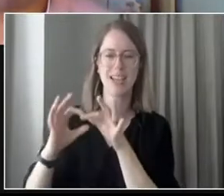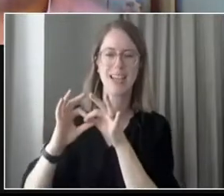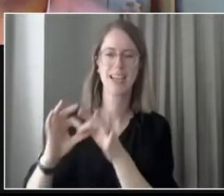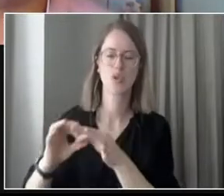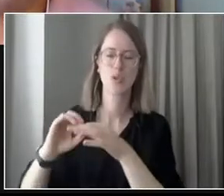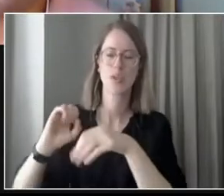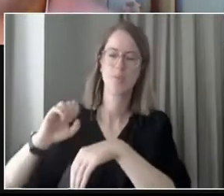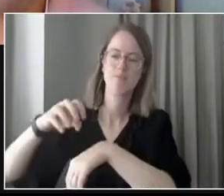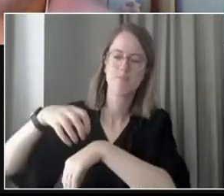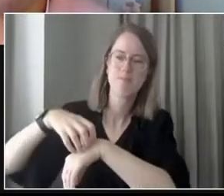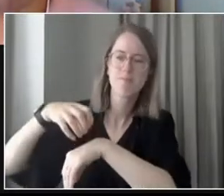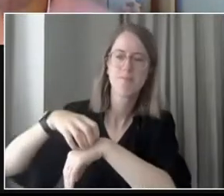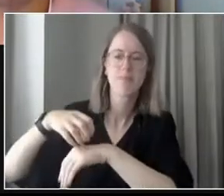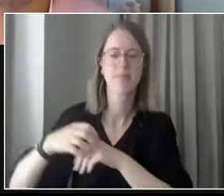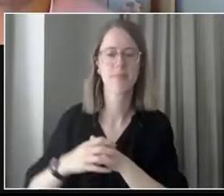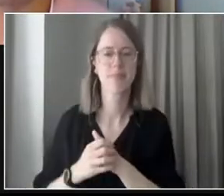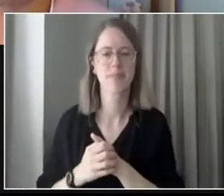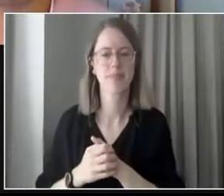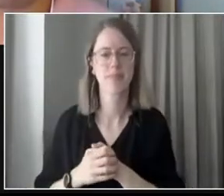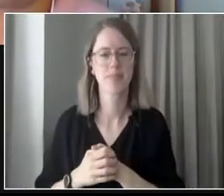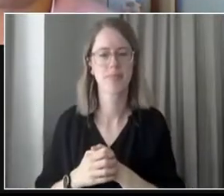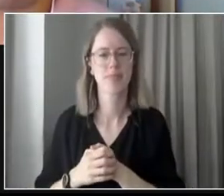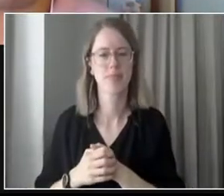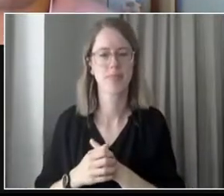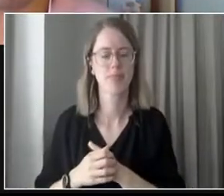community around their organizations.